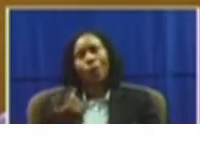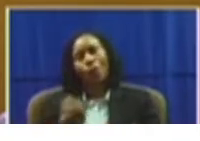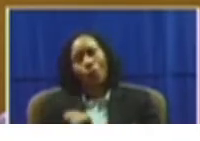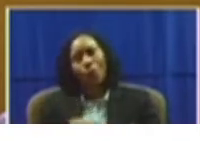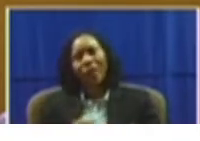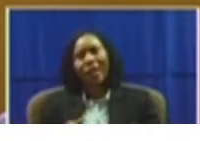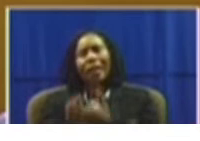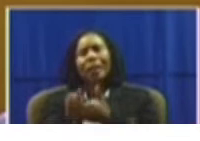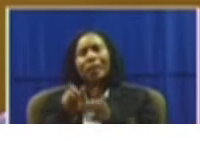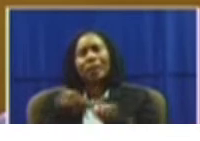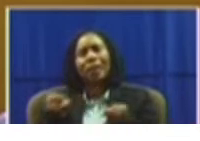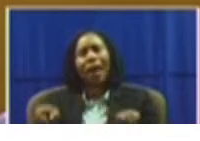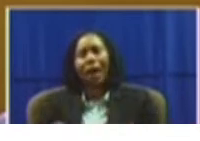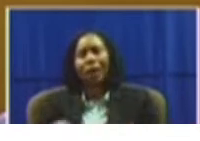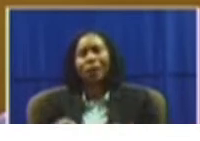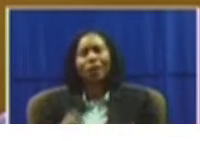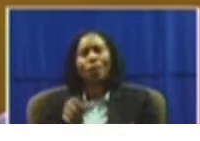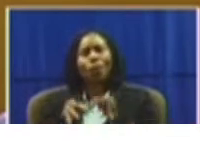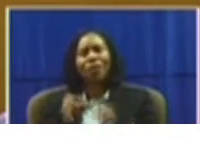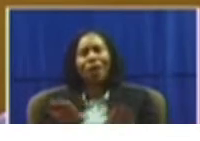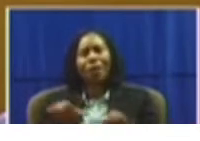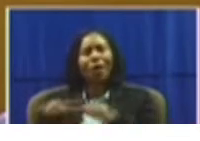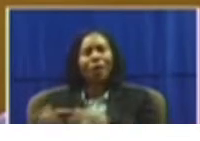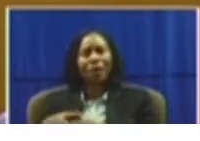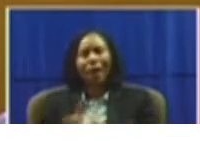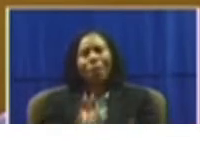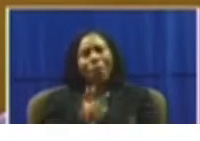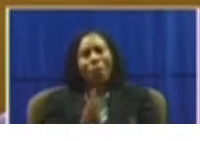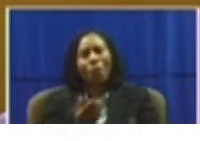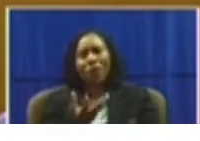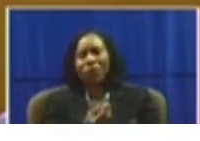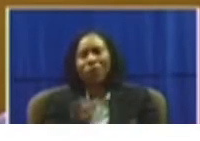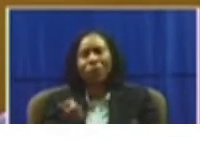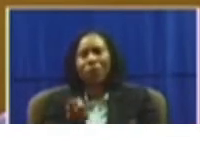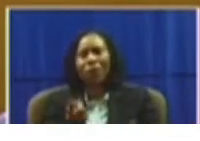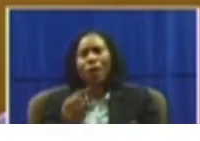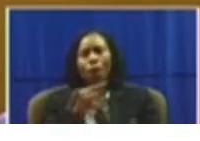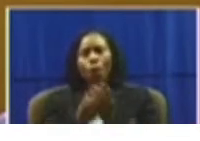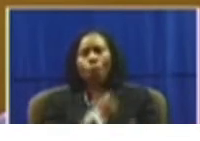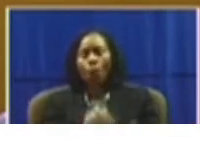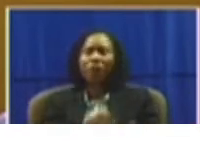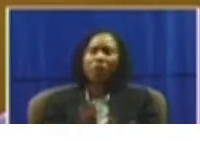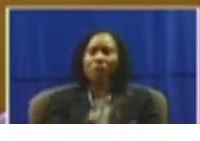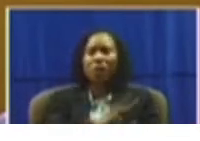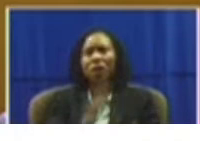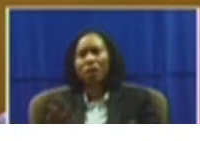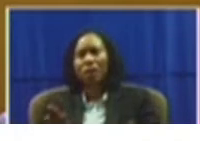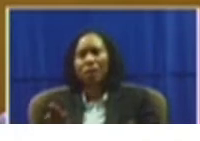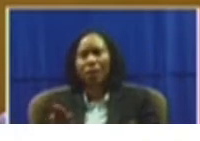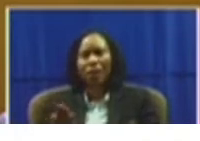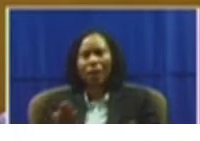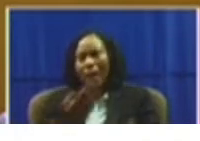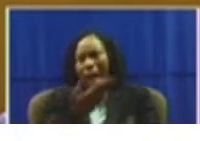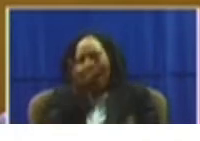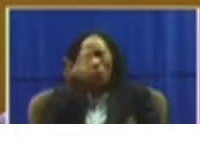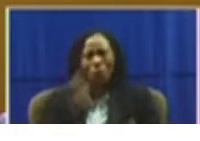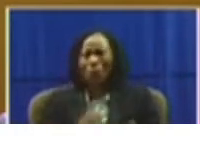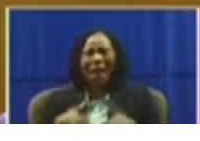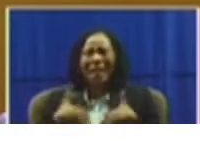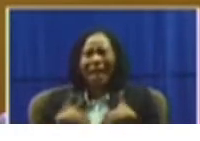you. I really plead with all, and by the way, from both sides, and that's Babun Senchan. I don't know why we're so